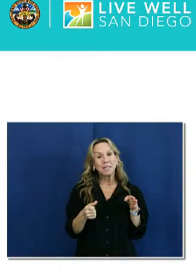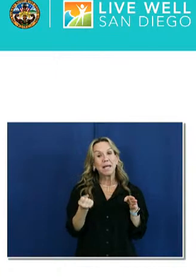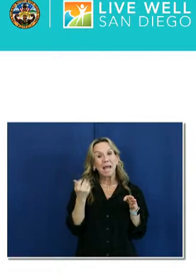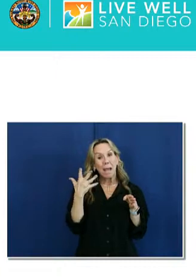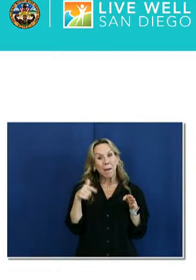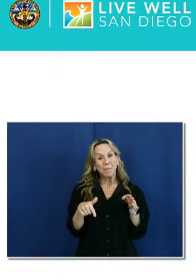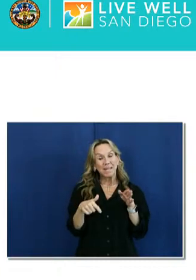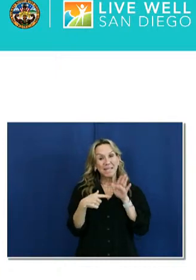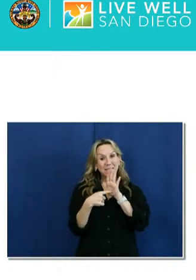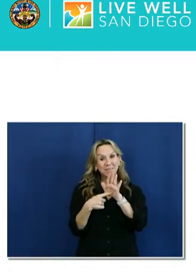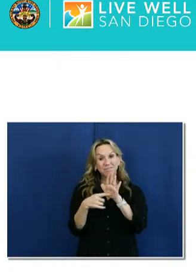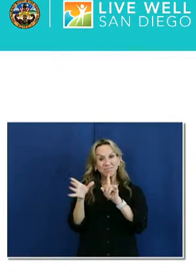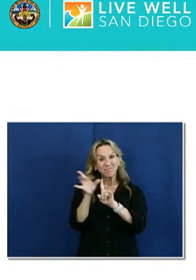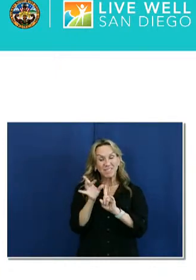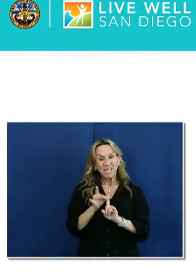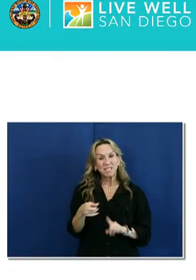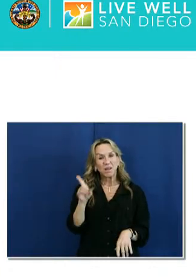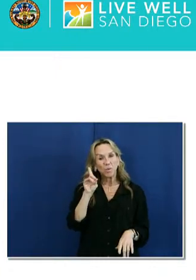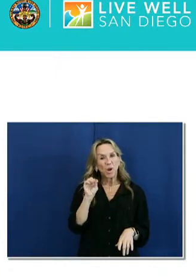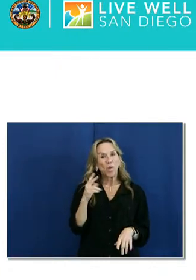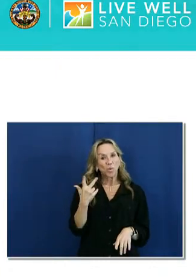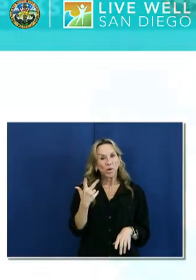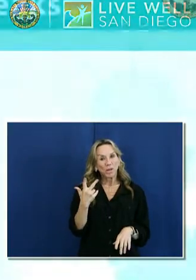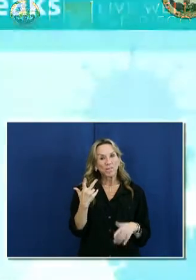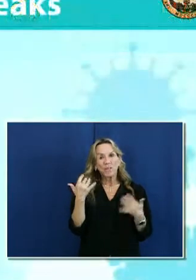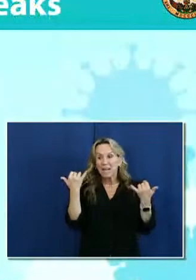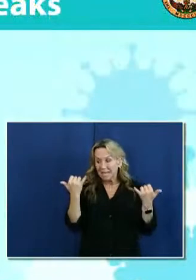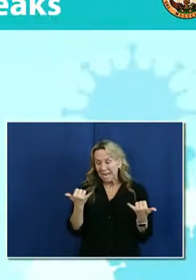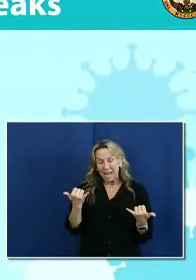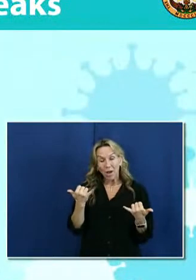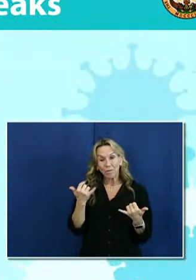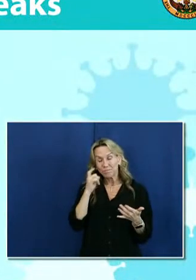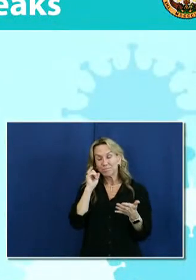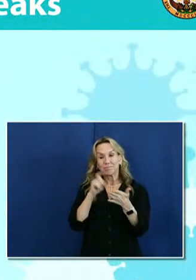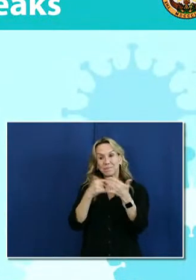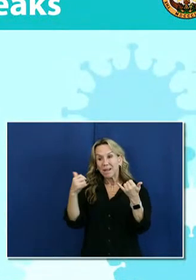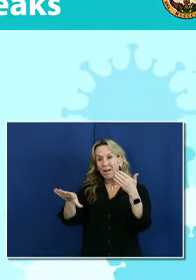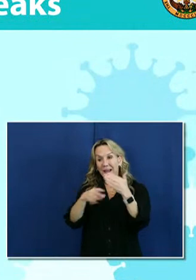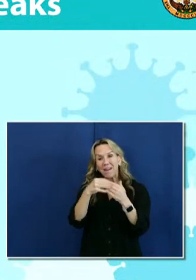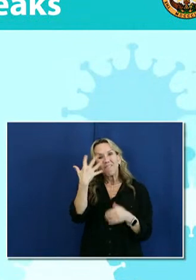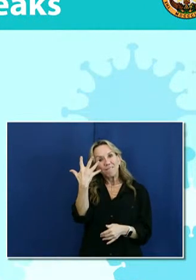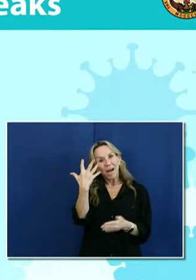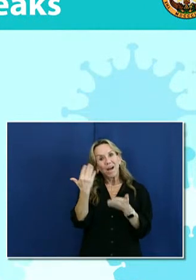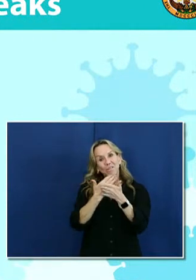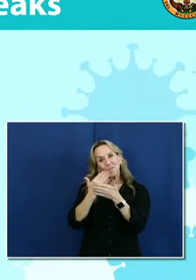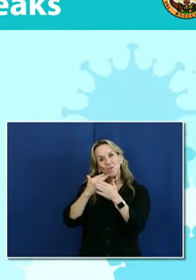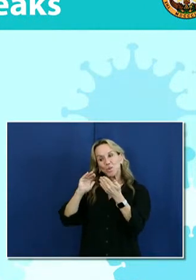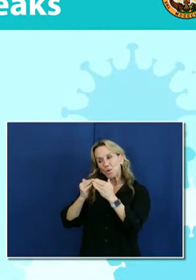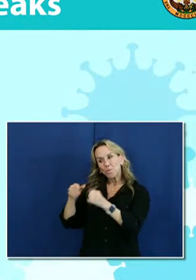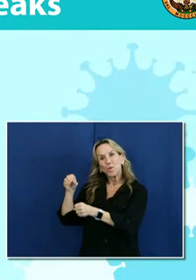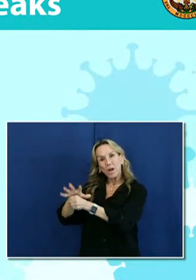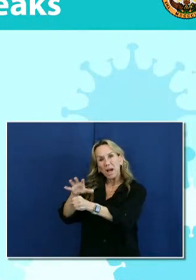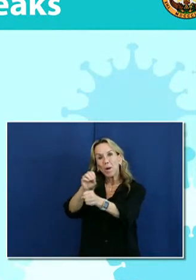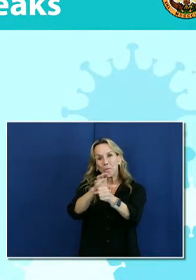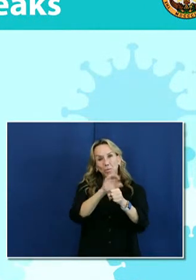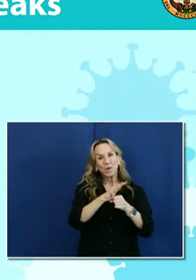cases. Today, 5 new community outbreaks were added to